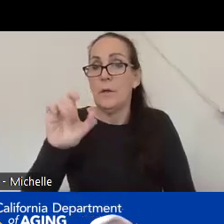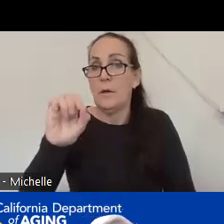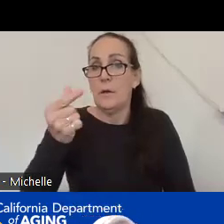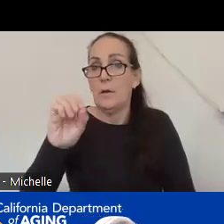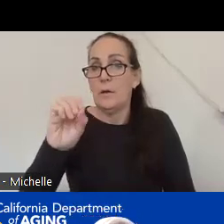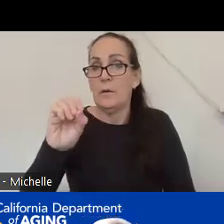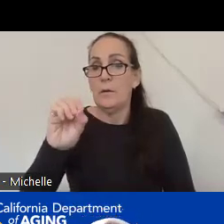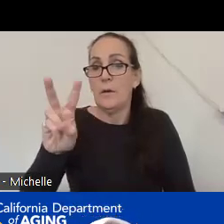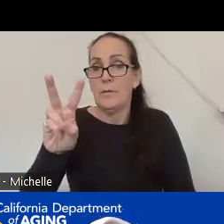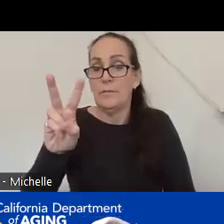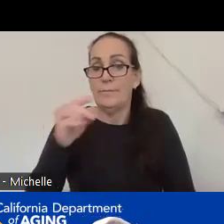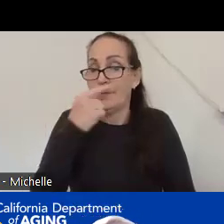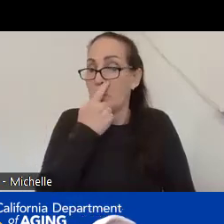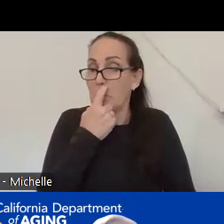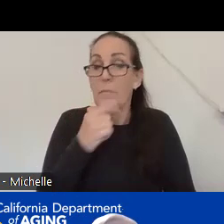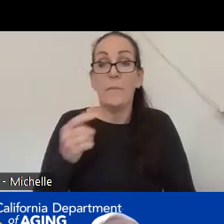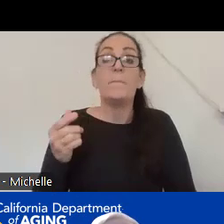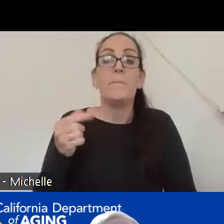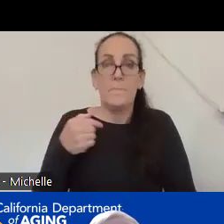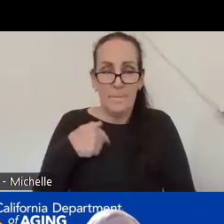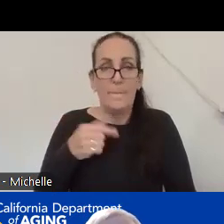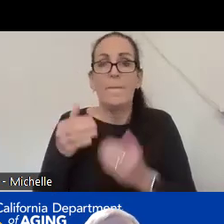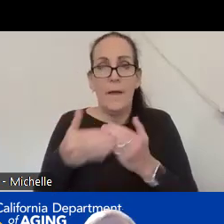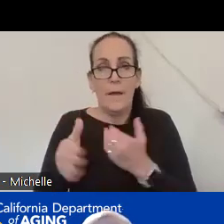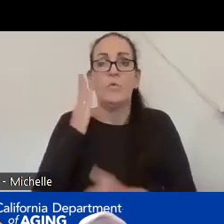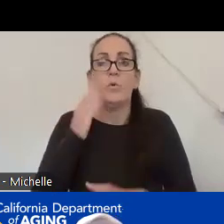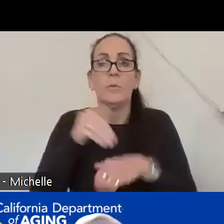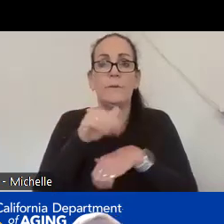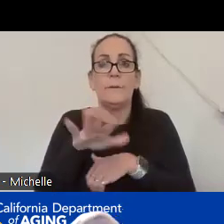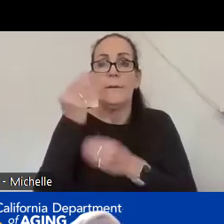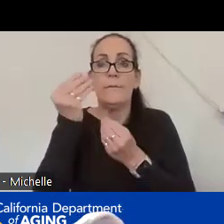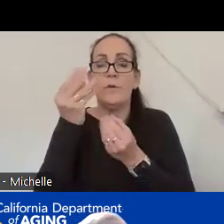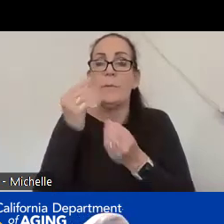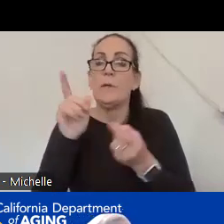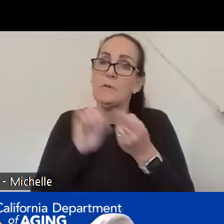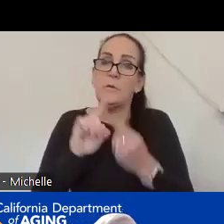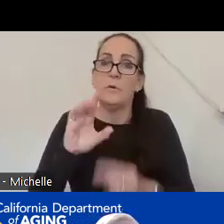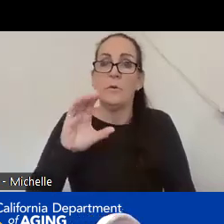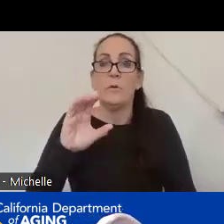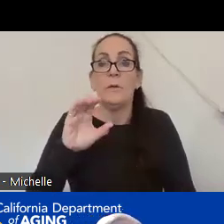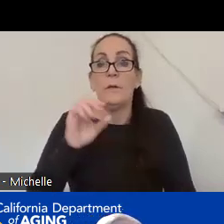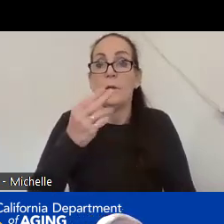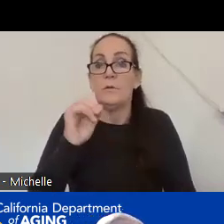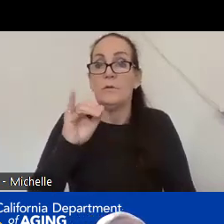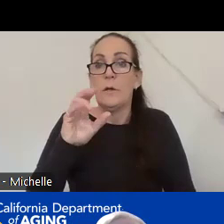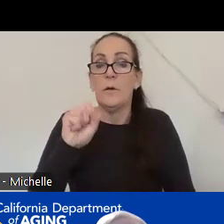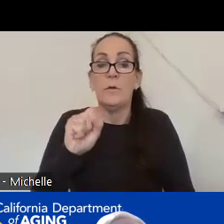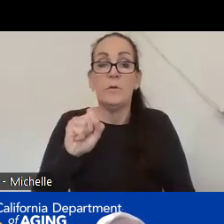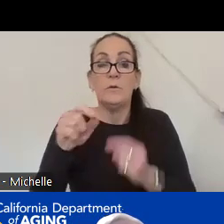And we're happy to send those along to the chairs and the committee and share